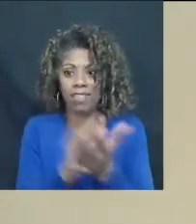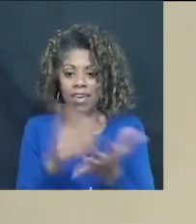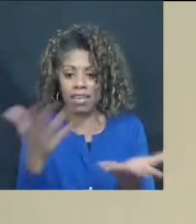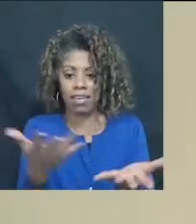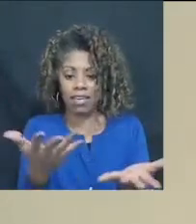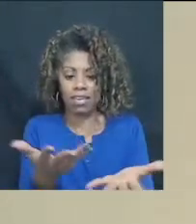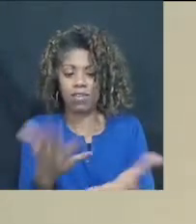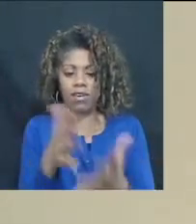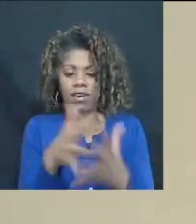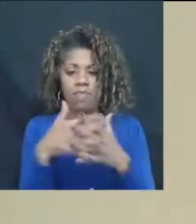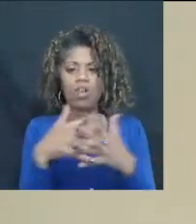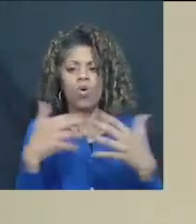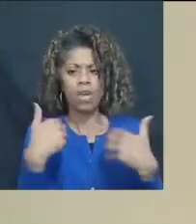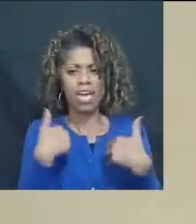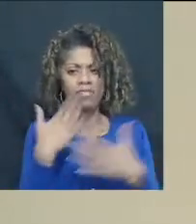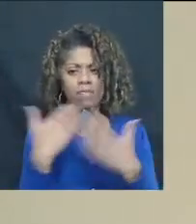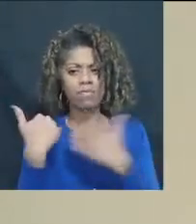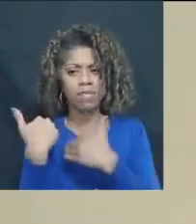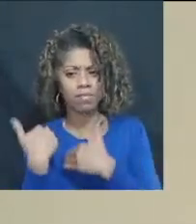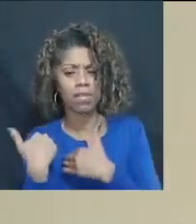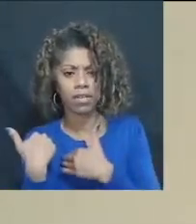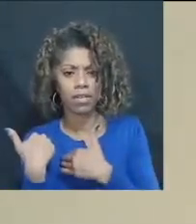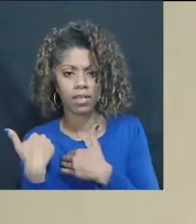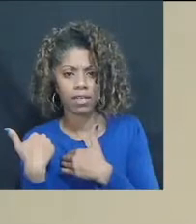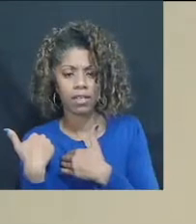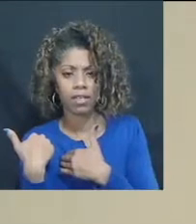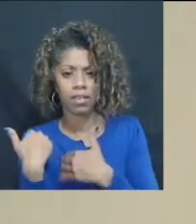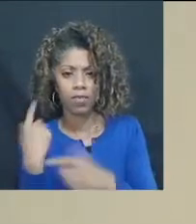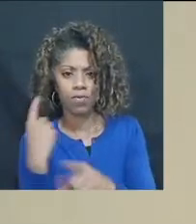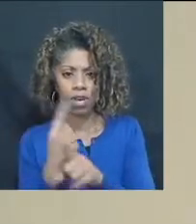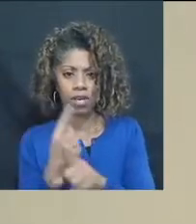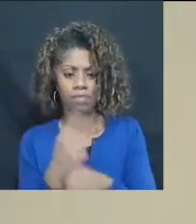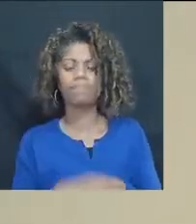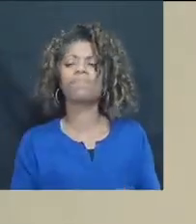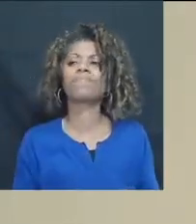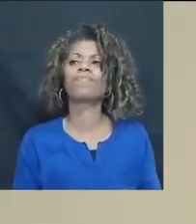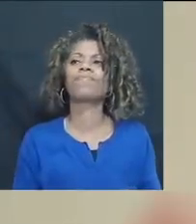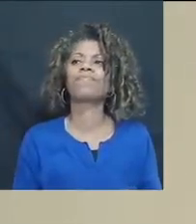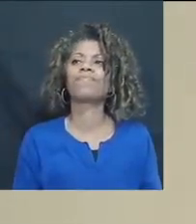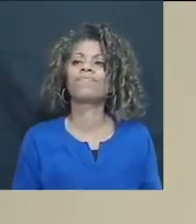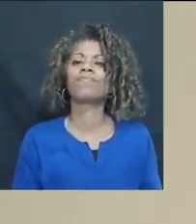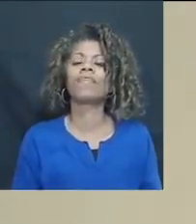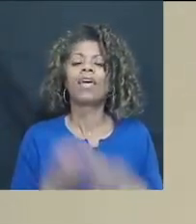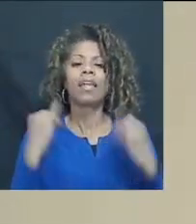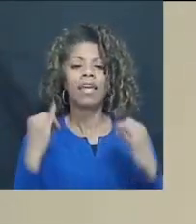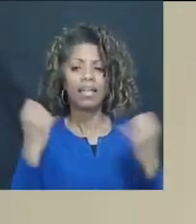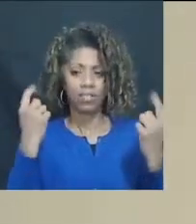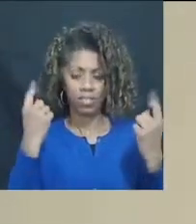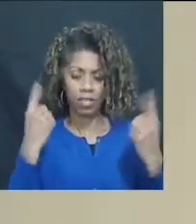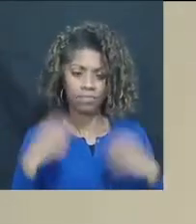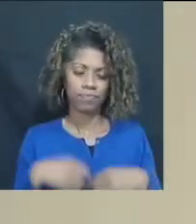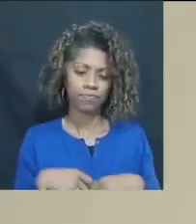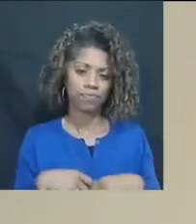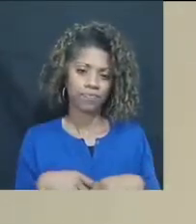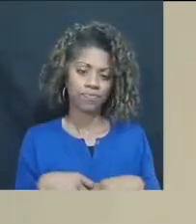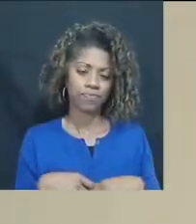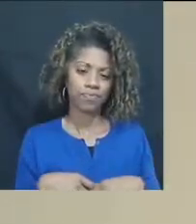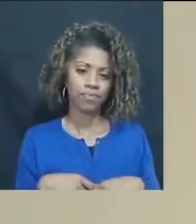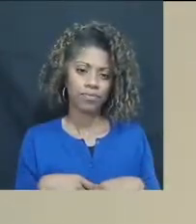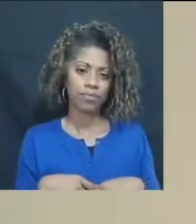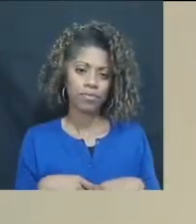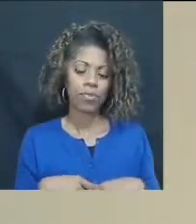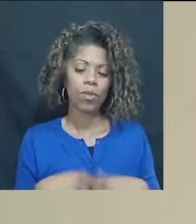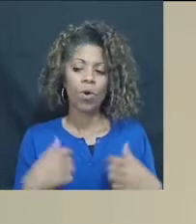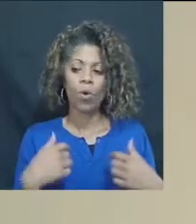that our mistake was done innocently, meaning we didn't set out to denigrate. Like that, that's not the objective. We inherited a way of